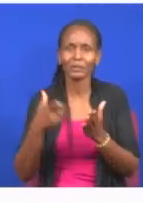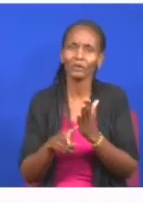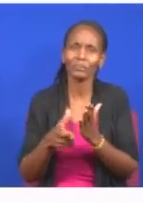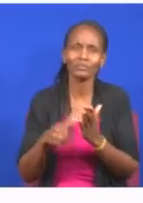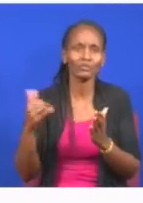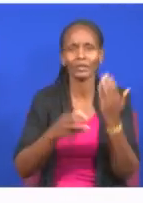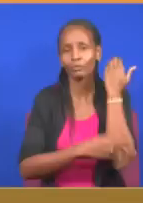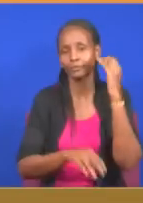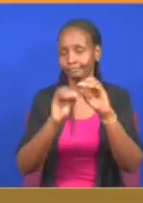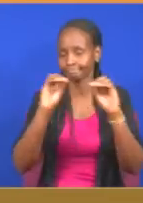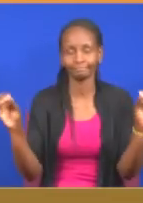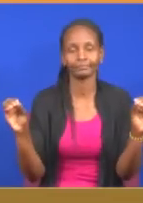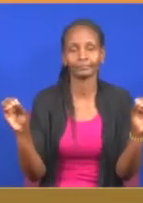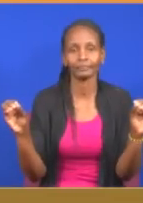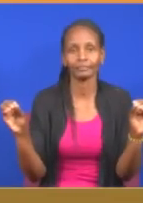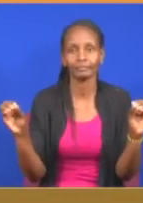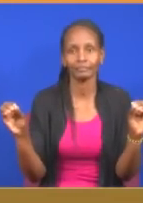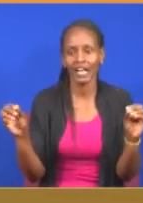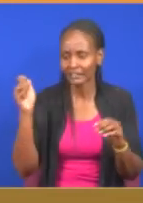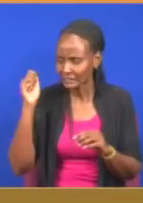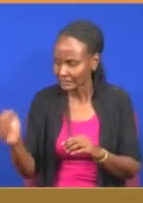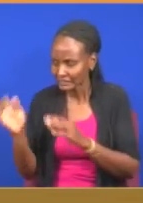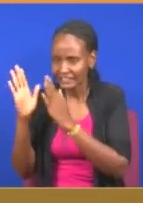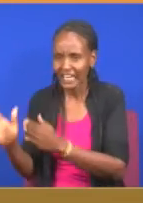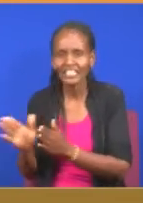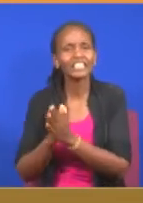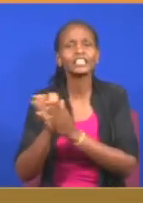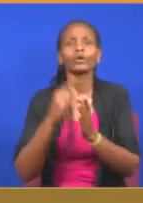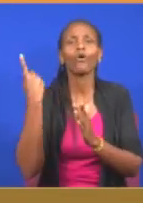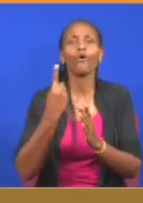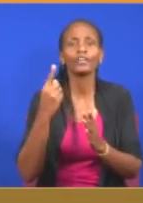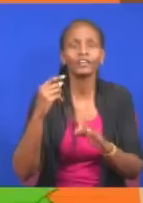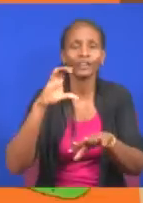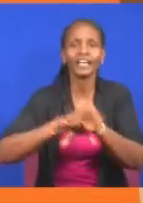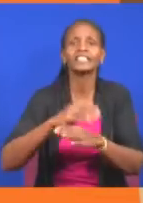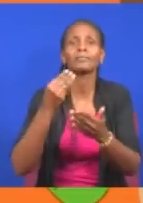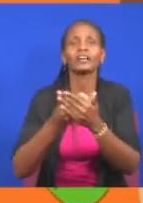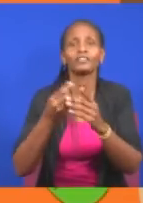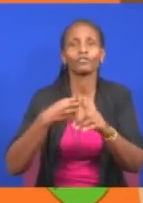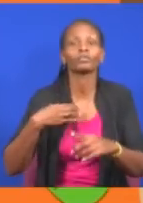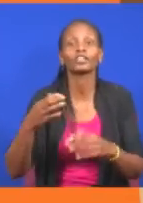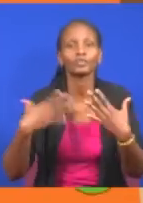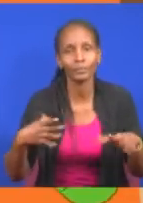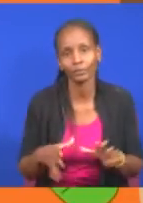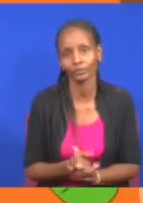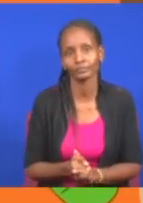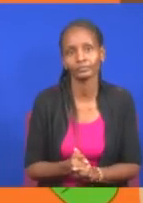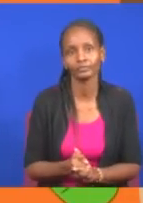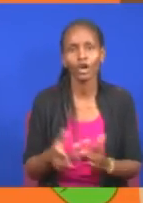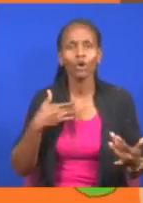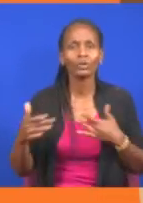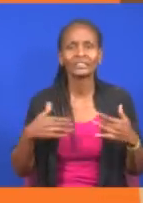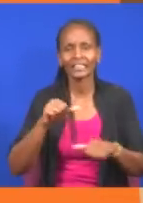poor and those who suffered. He was only interested in taking money from the rich and not at all concerned about the